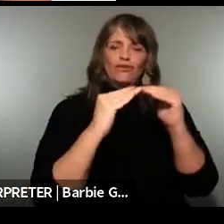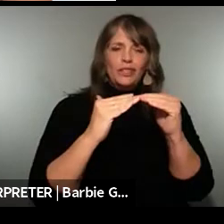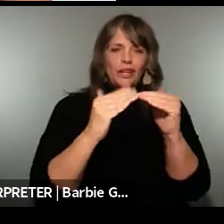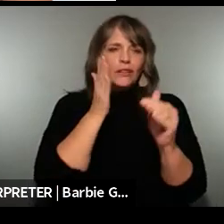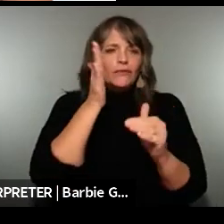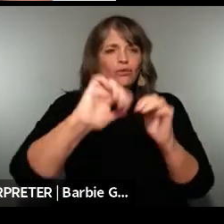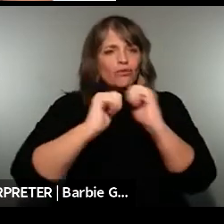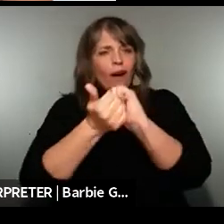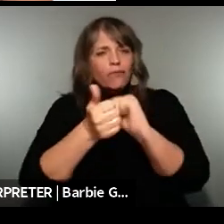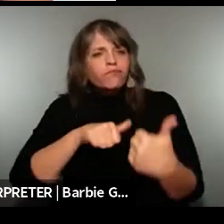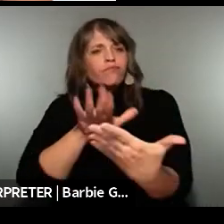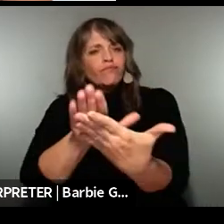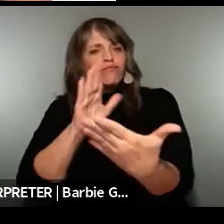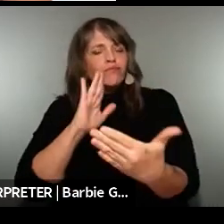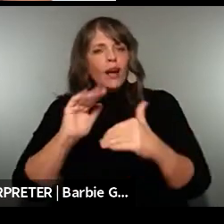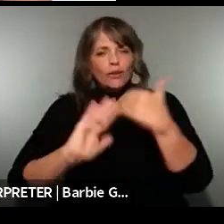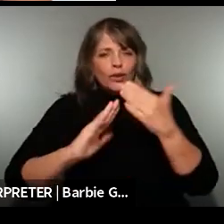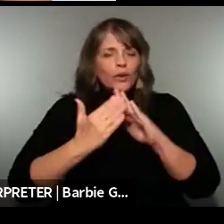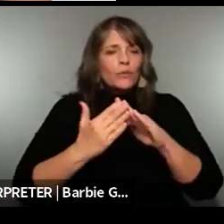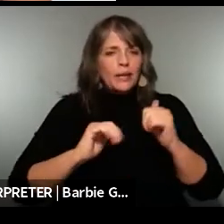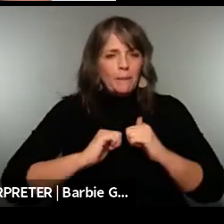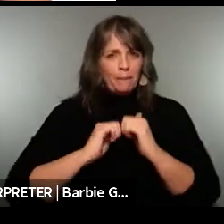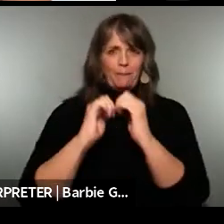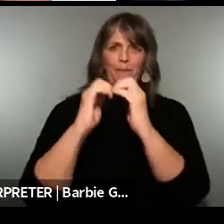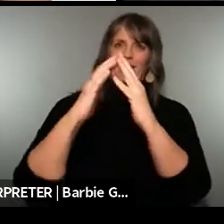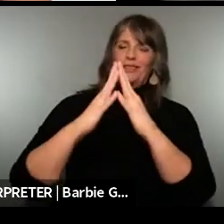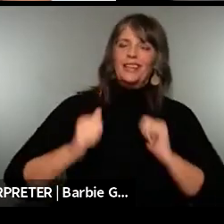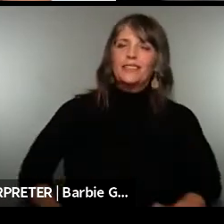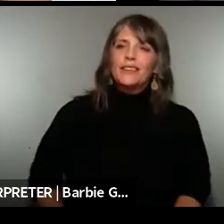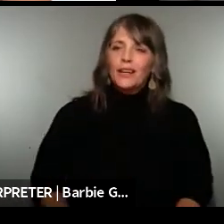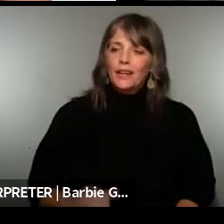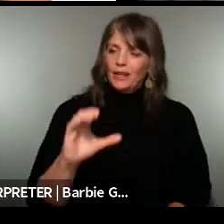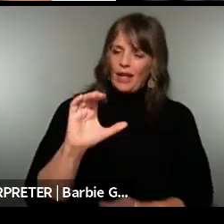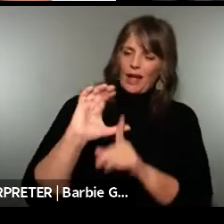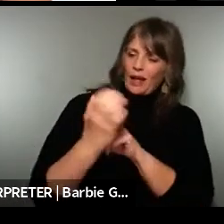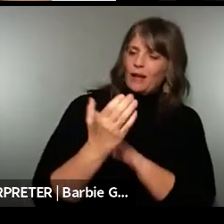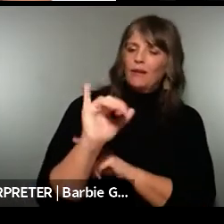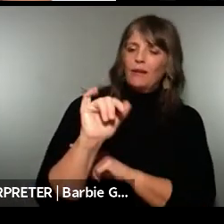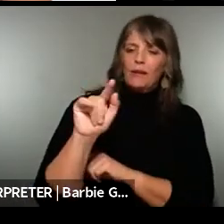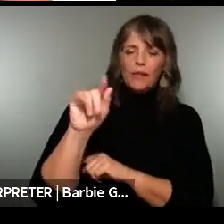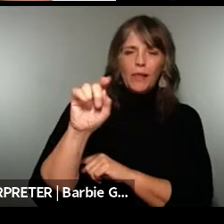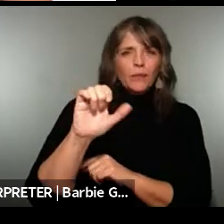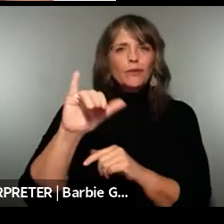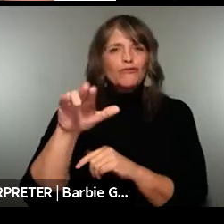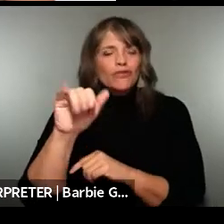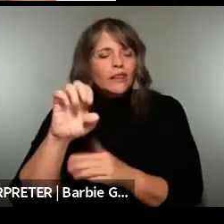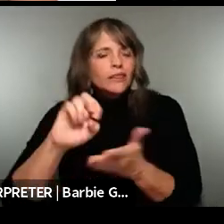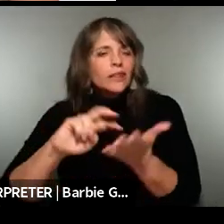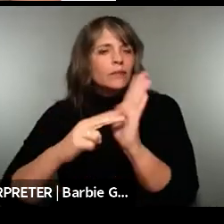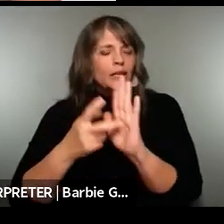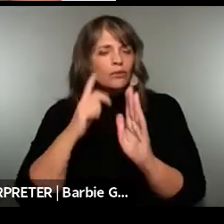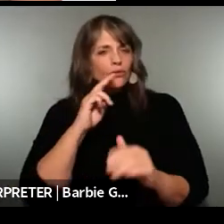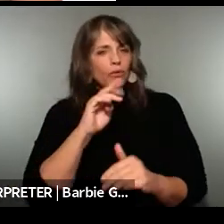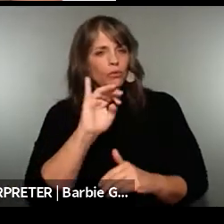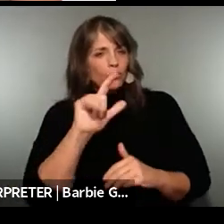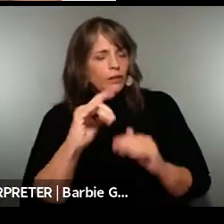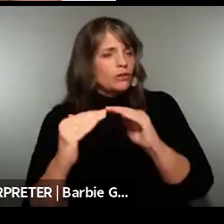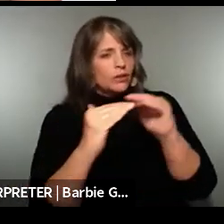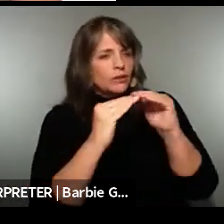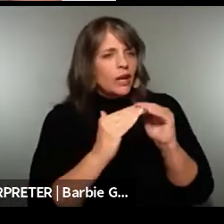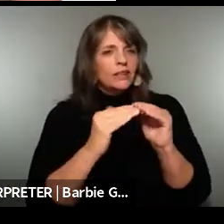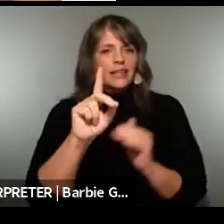building. For us, climate justice is defined as racial justice, economic justice, and a decolonized future. That is all